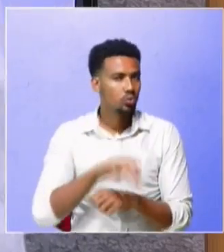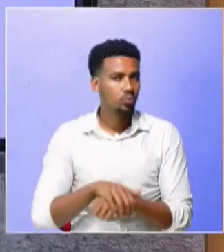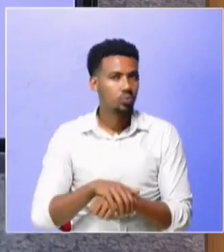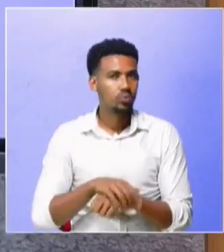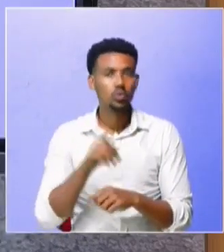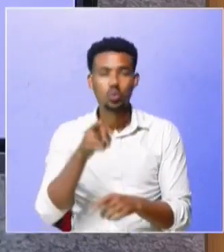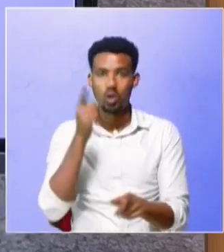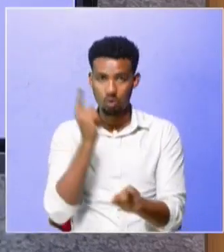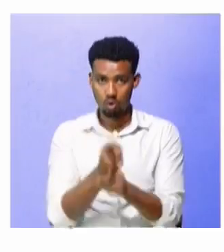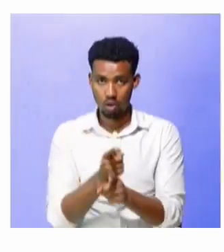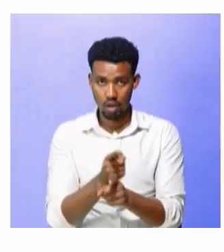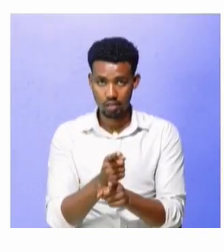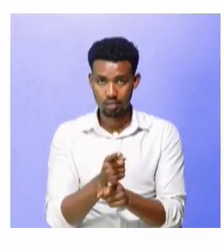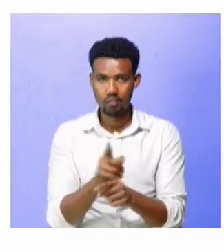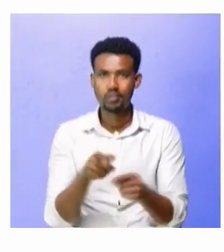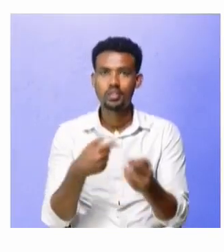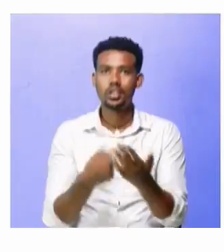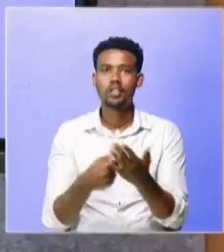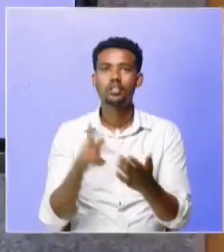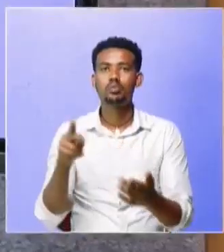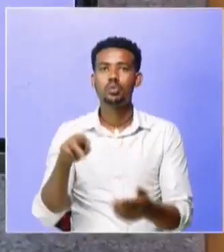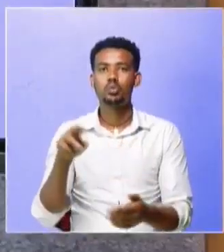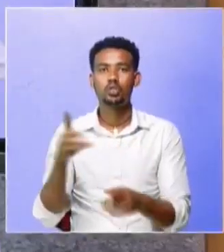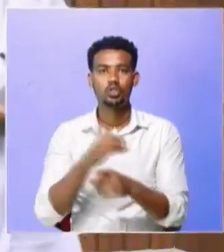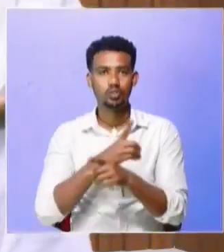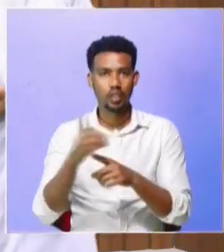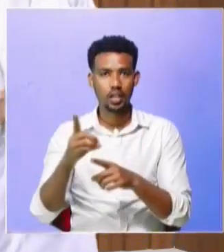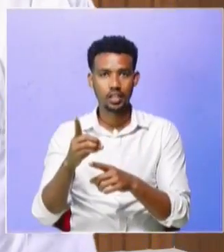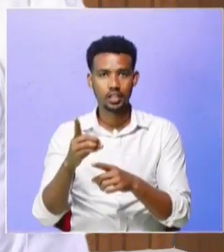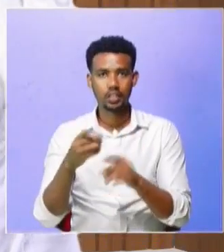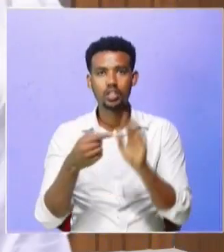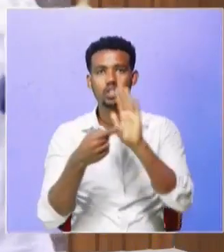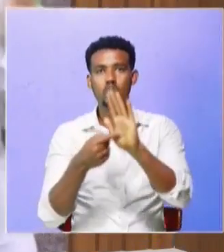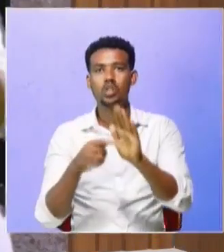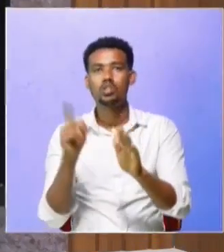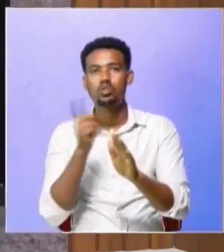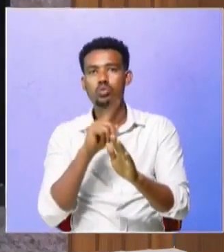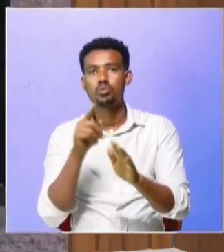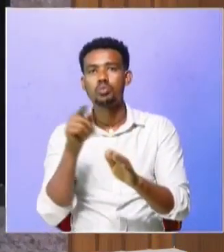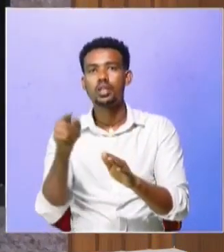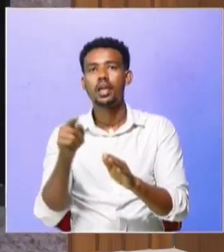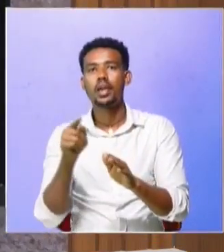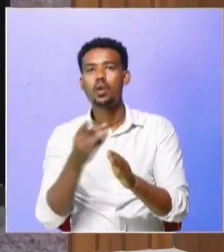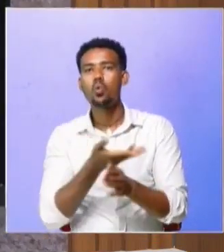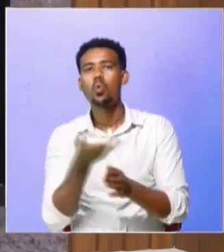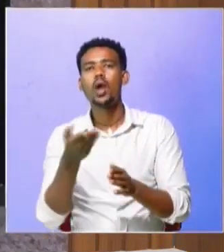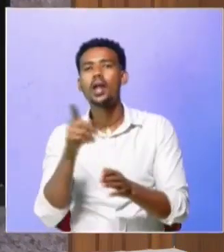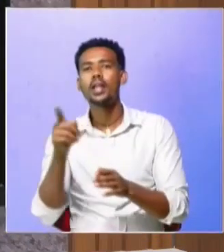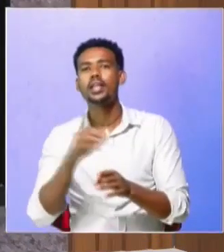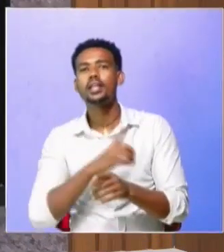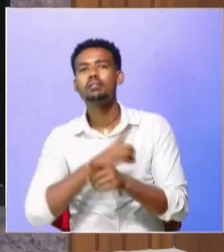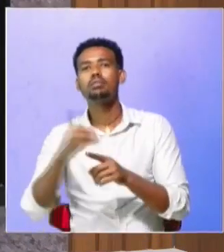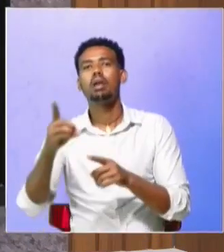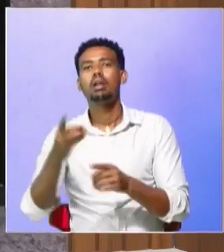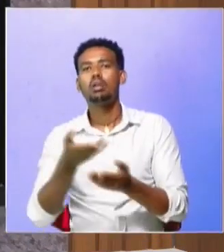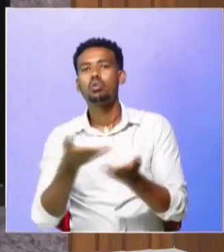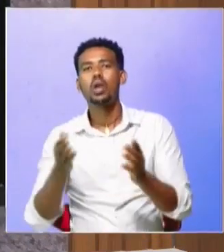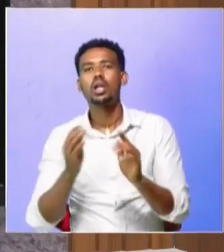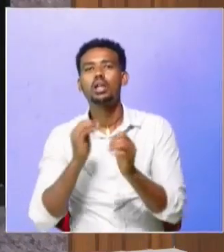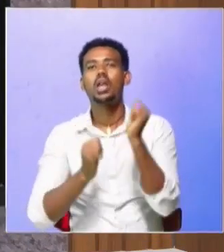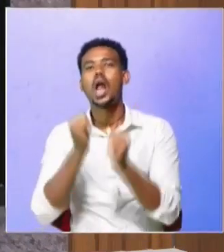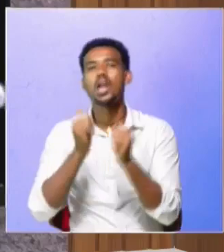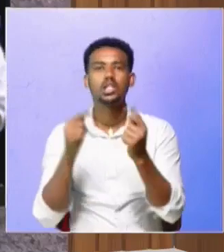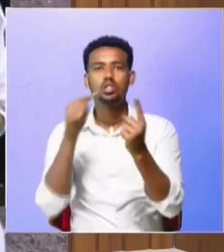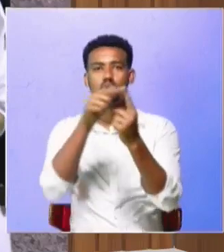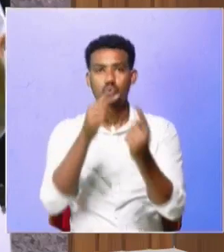are correct. It is preposition of direction. It is showing us exactly where this person is running to. So it